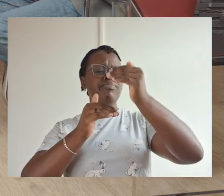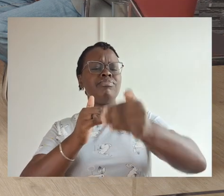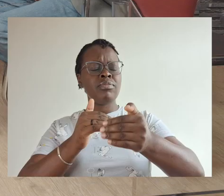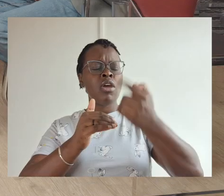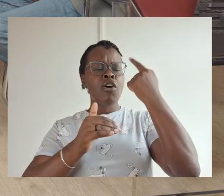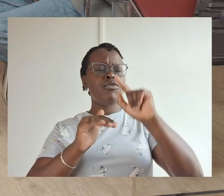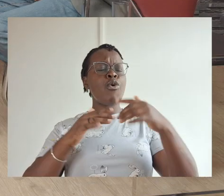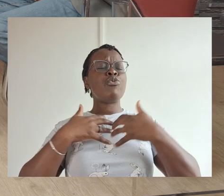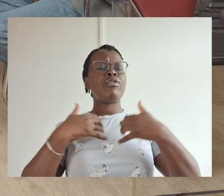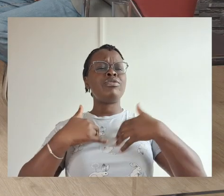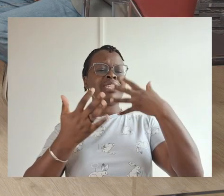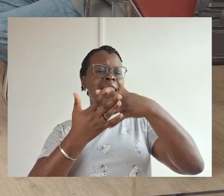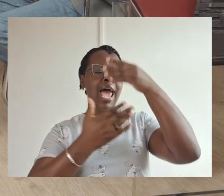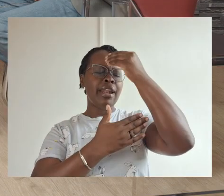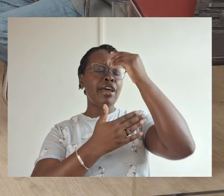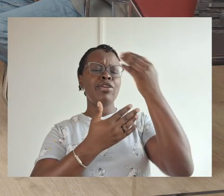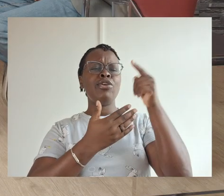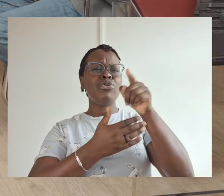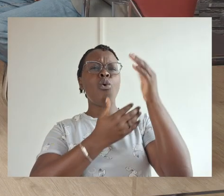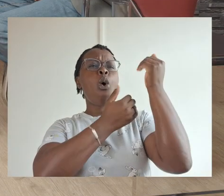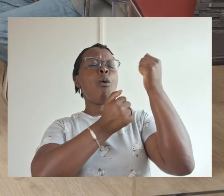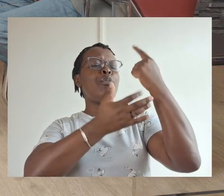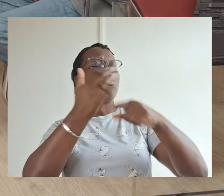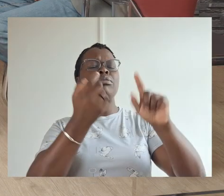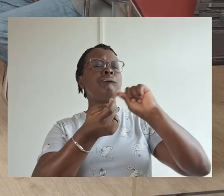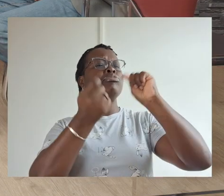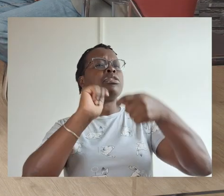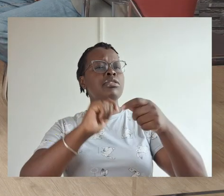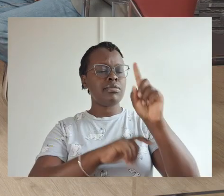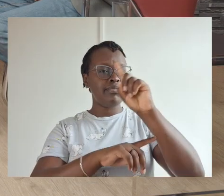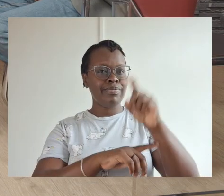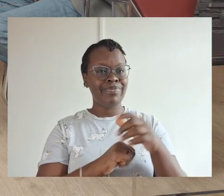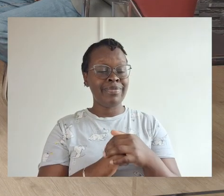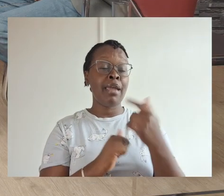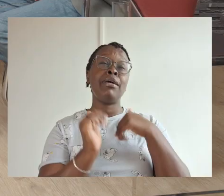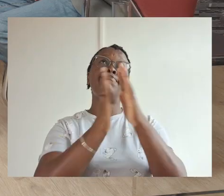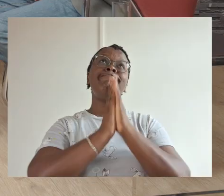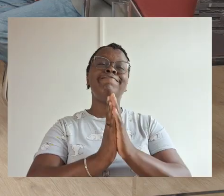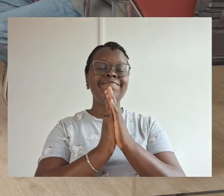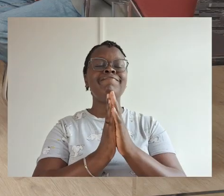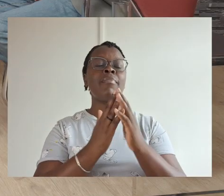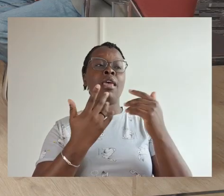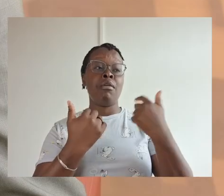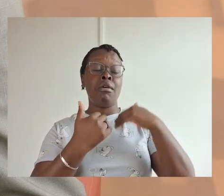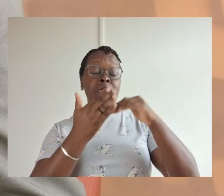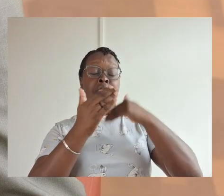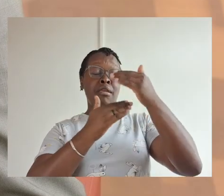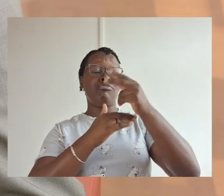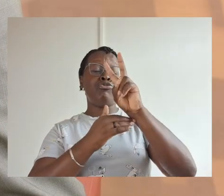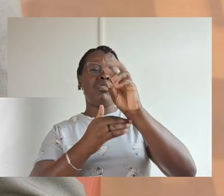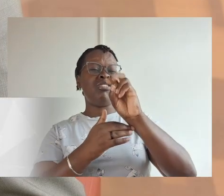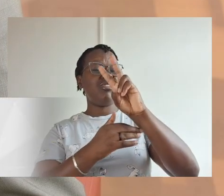comes to refugee learners, what are you hoping to change, to come as a change for next year? Inshallah, my plate is full of